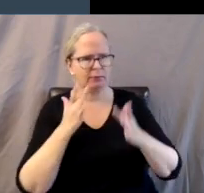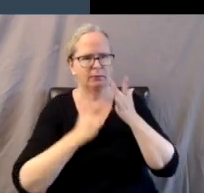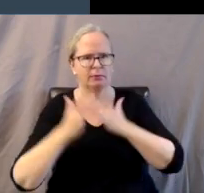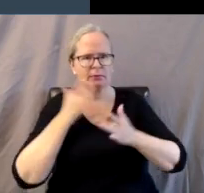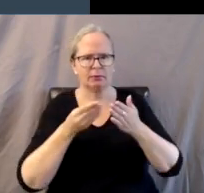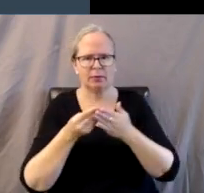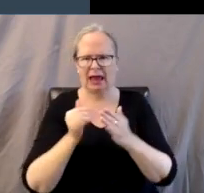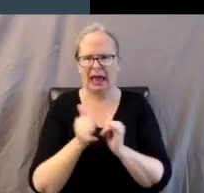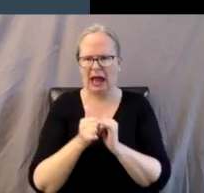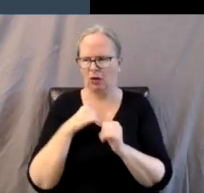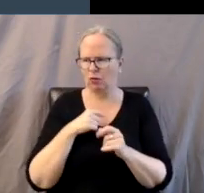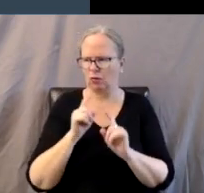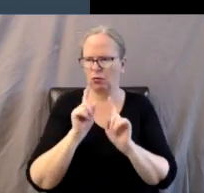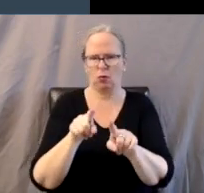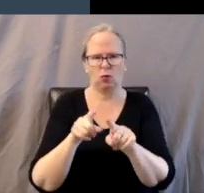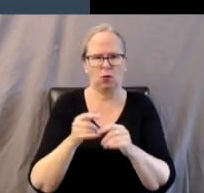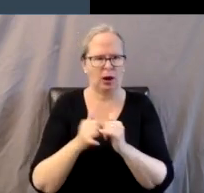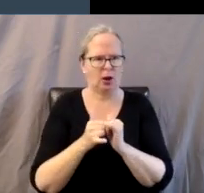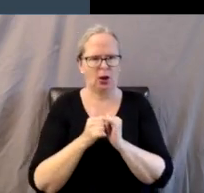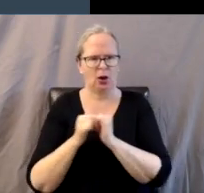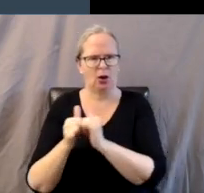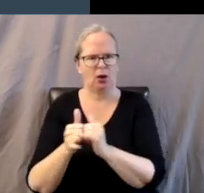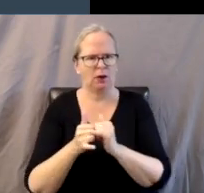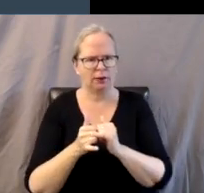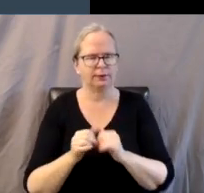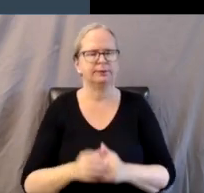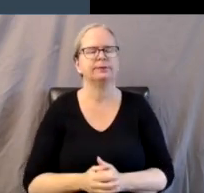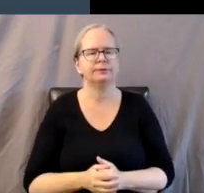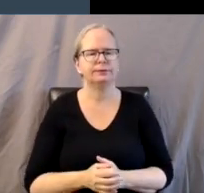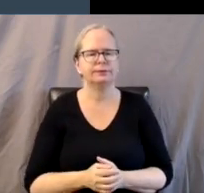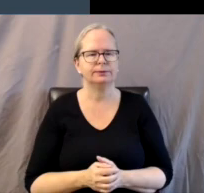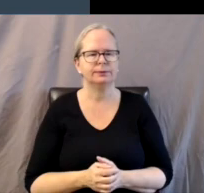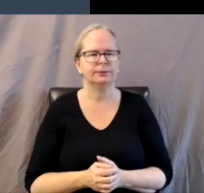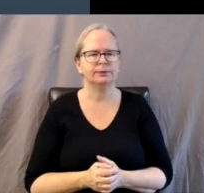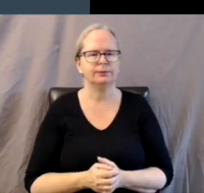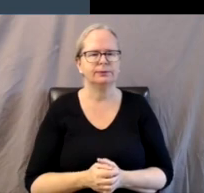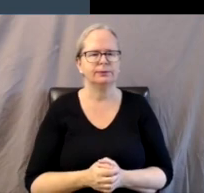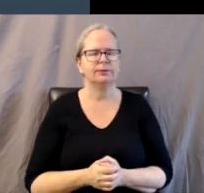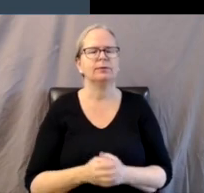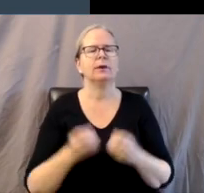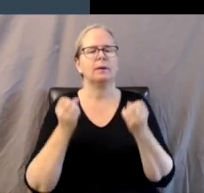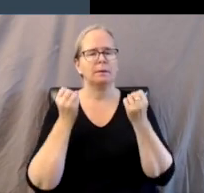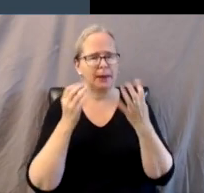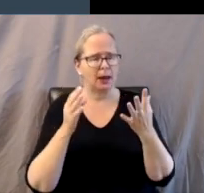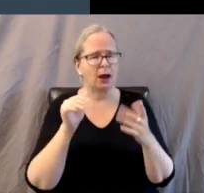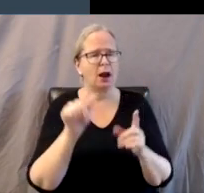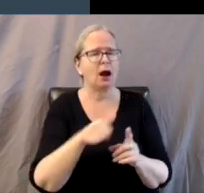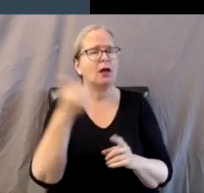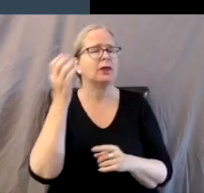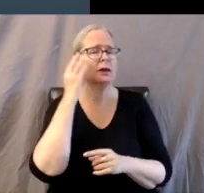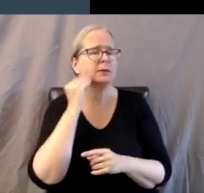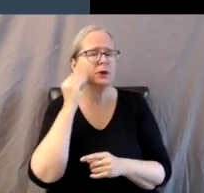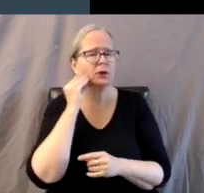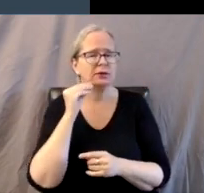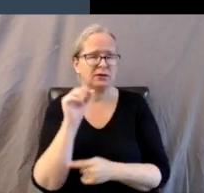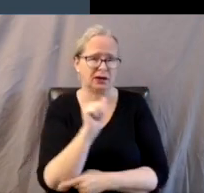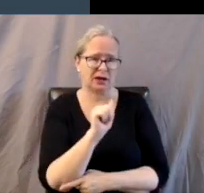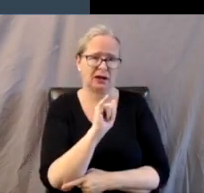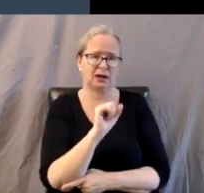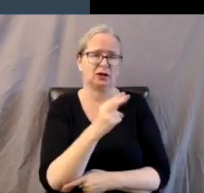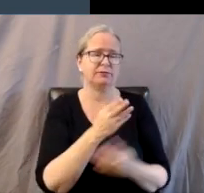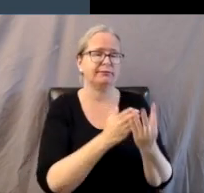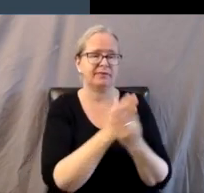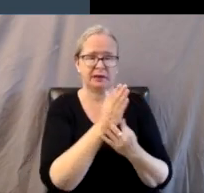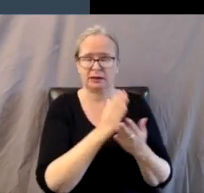reasons, those AISH will claw back, and you might actually lose that. So that kind of that pressure is always nagging at the back of